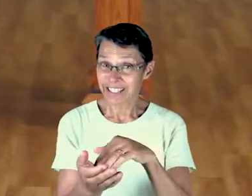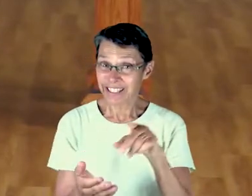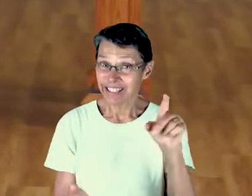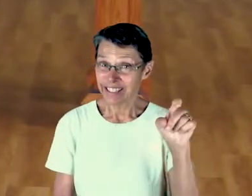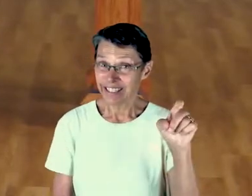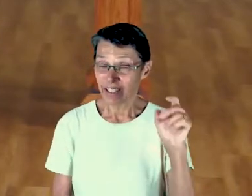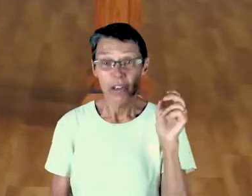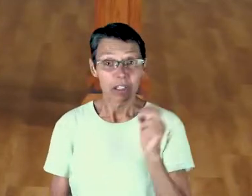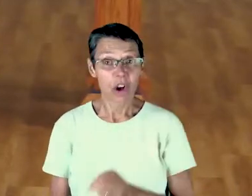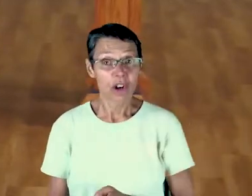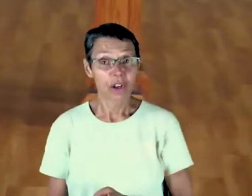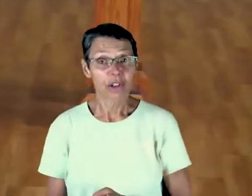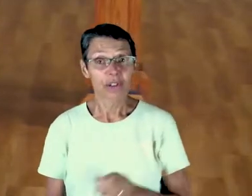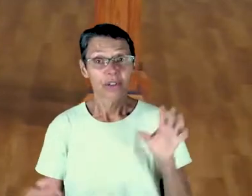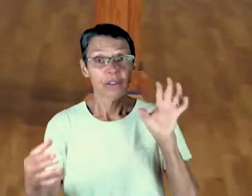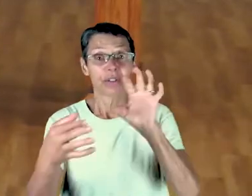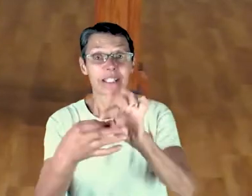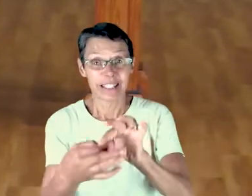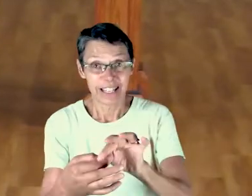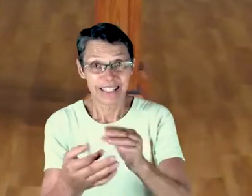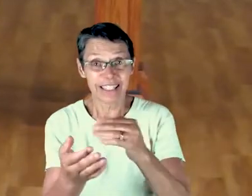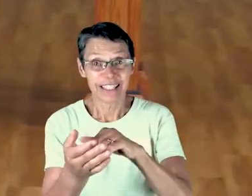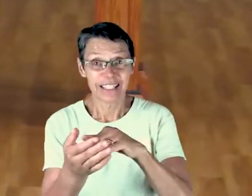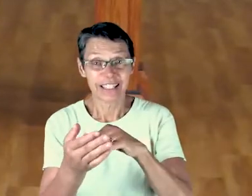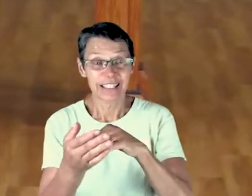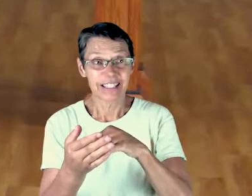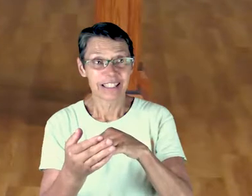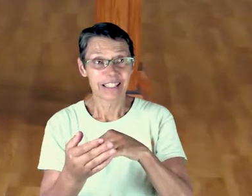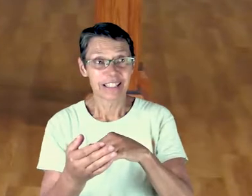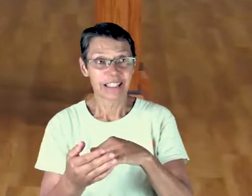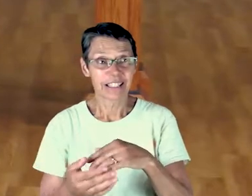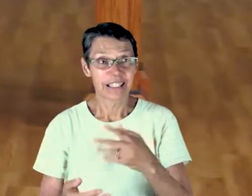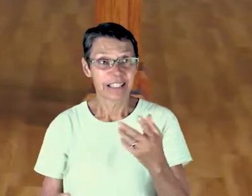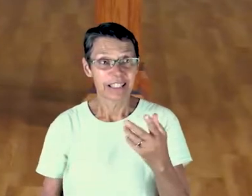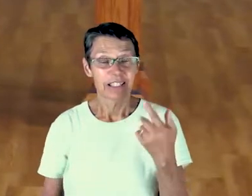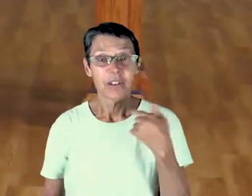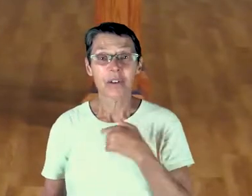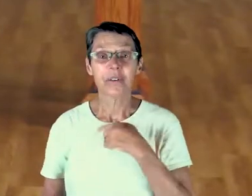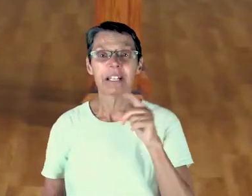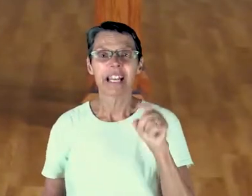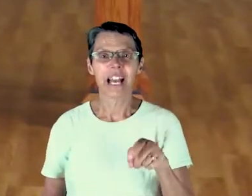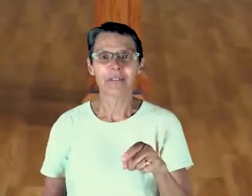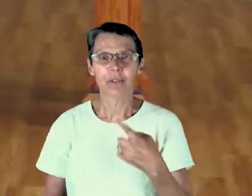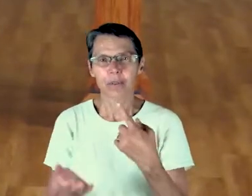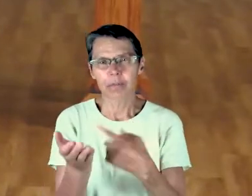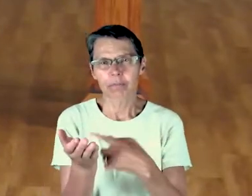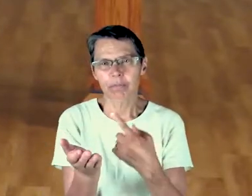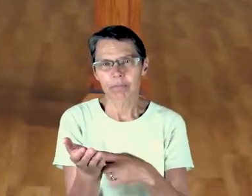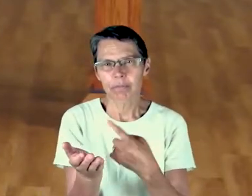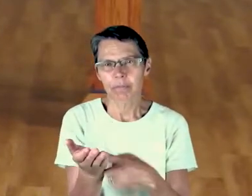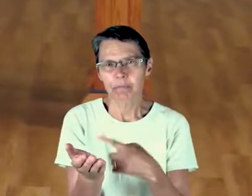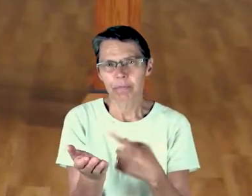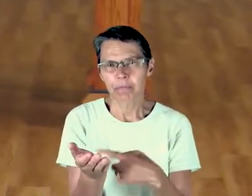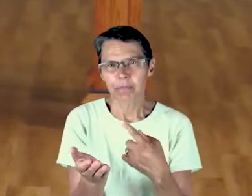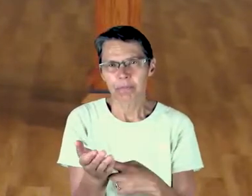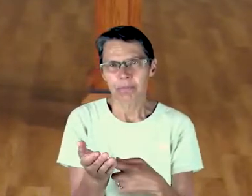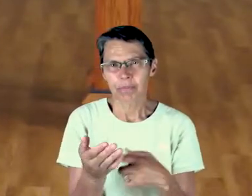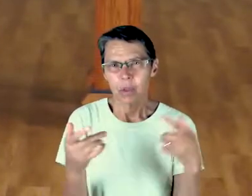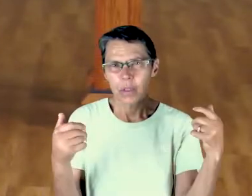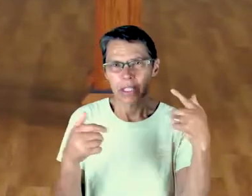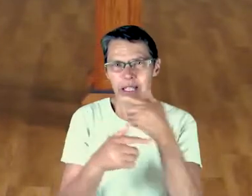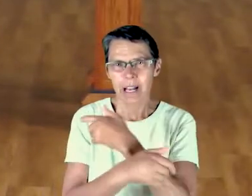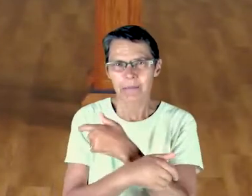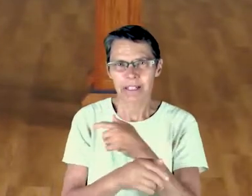it's harder to reconnect with each other because as we think about it, we have to negotiate those complex